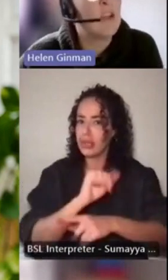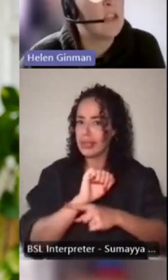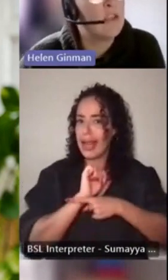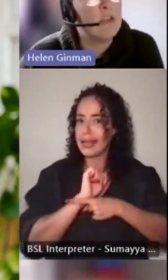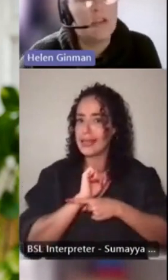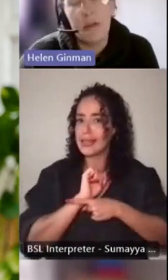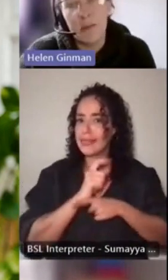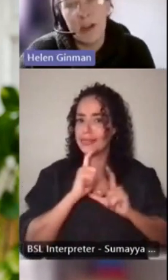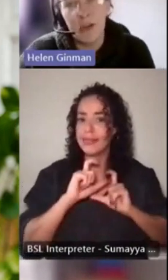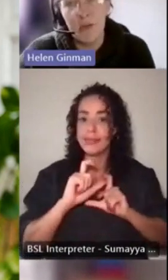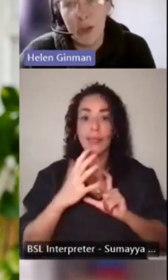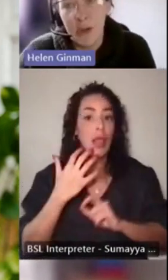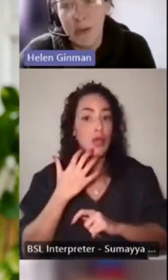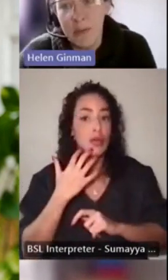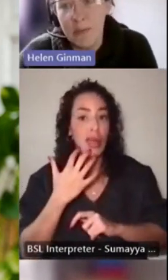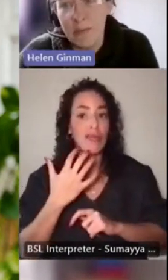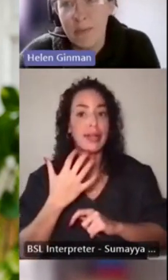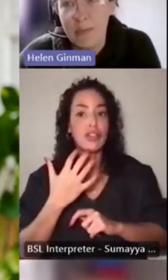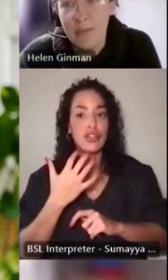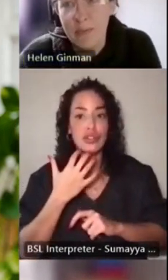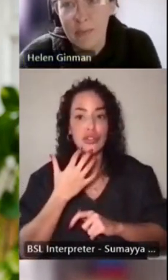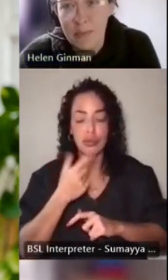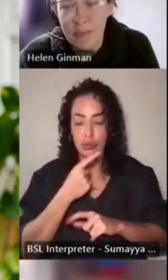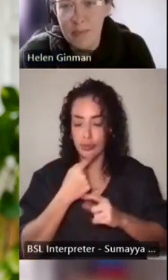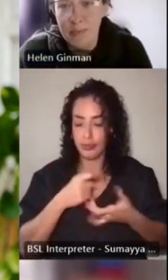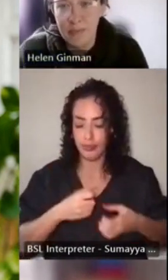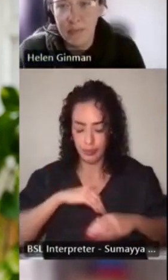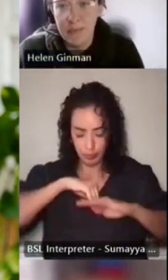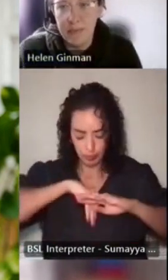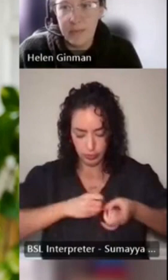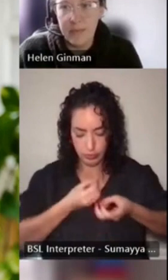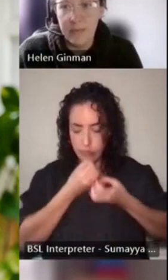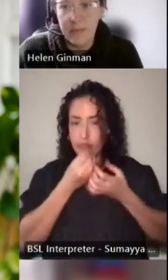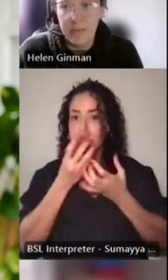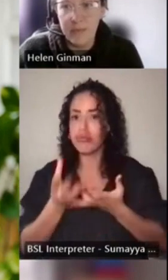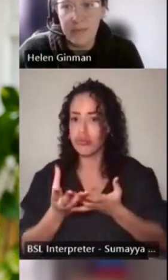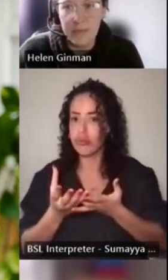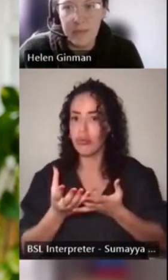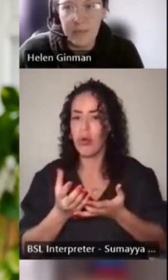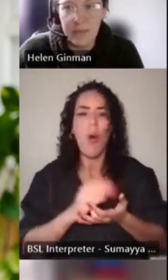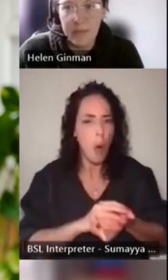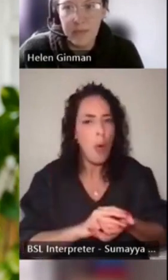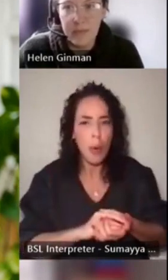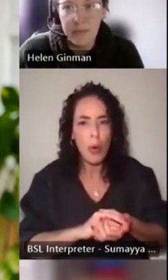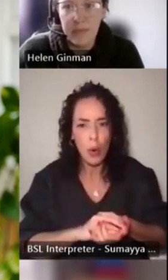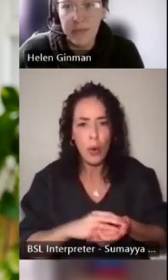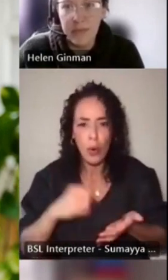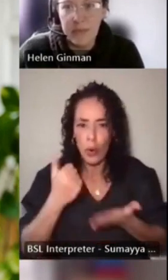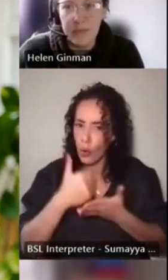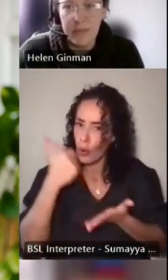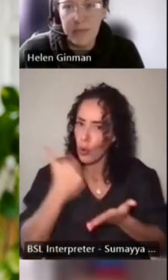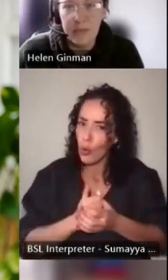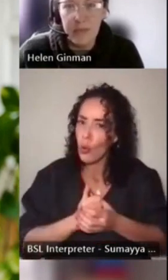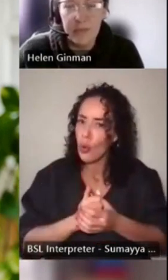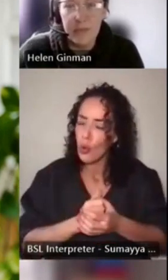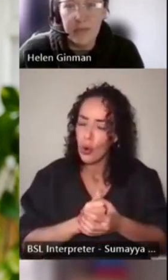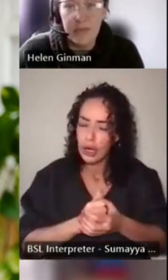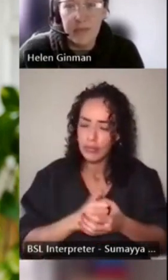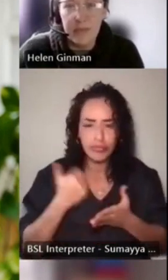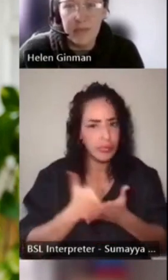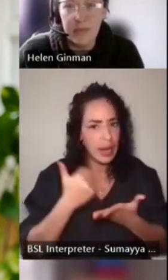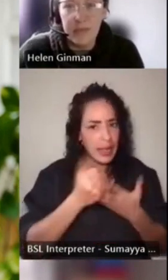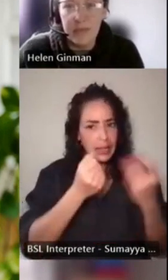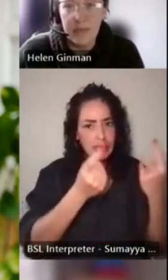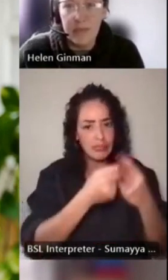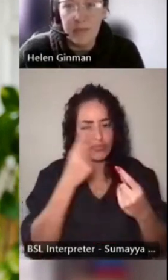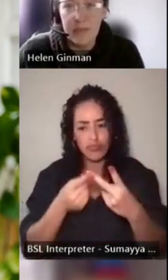consistency, having courage to express your views. Yeah, definitely. Some really great responses there. And I heard sort of